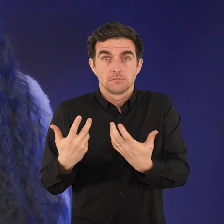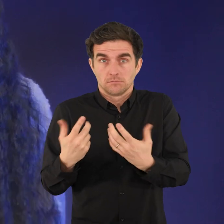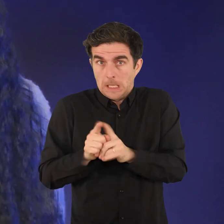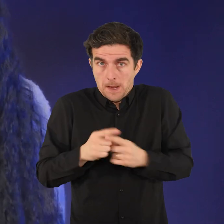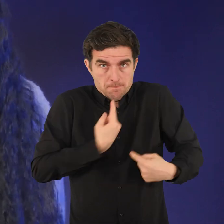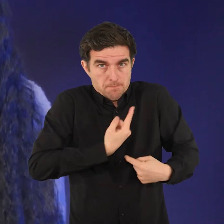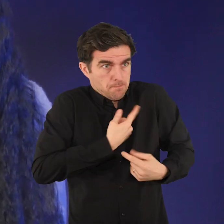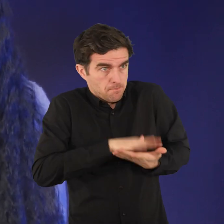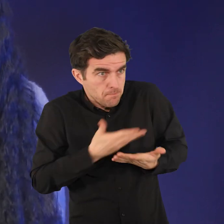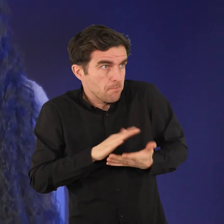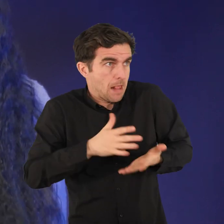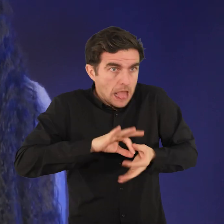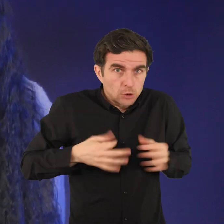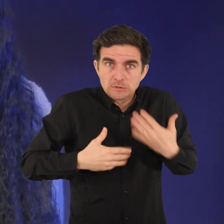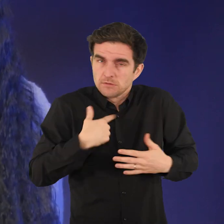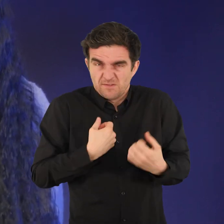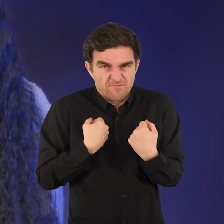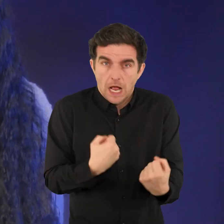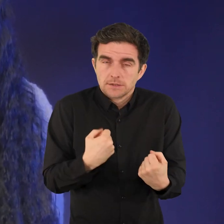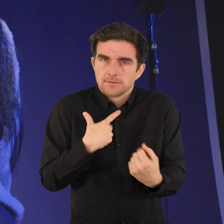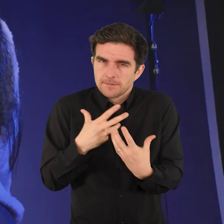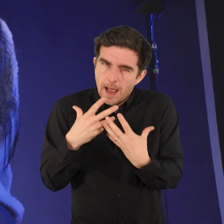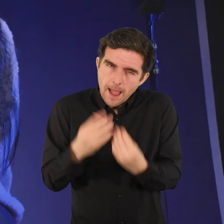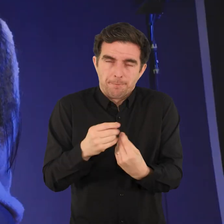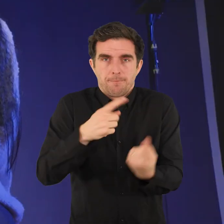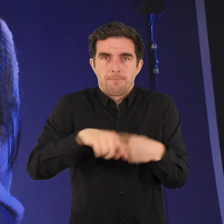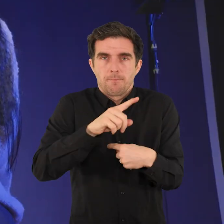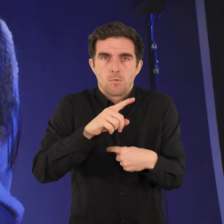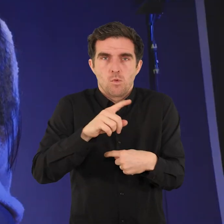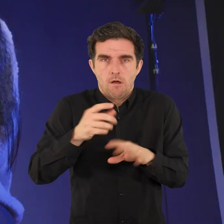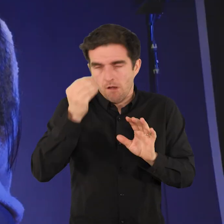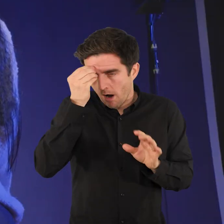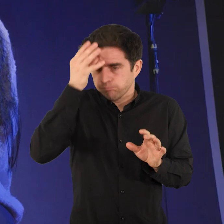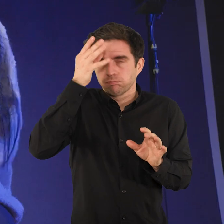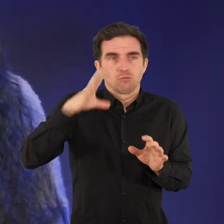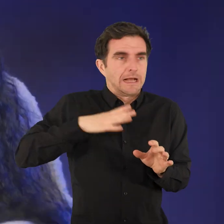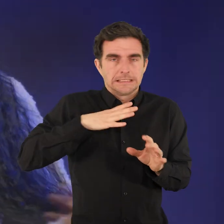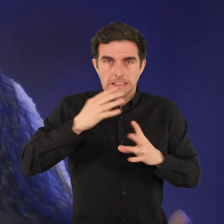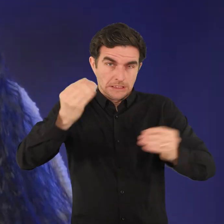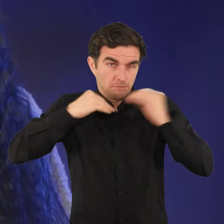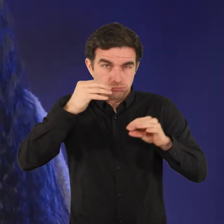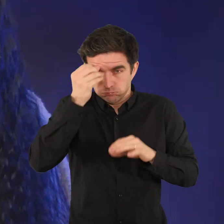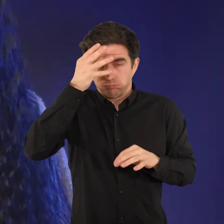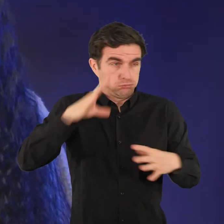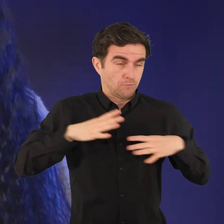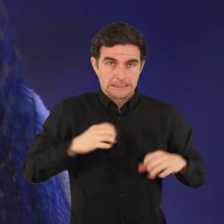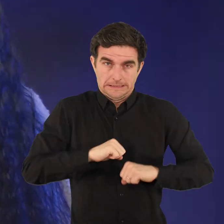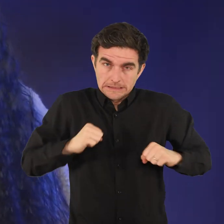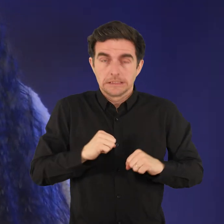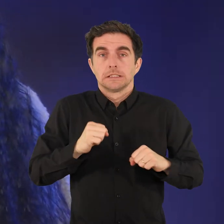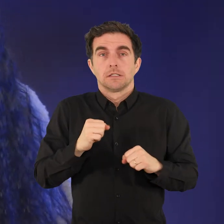Like, we are fighting as linguists, so we are helping Ukrainian trainees to get the knowledge they need to get. There are a lot of volunteers